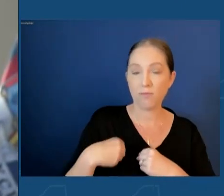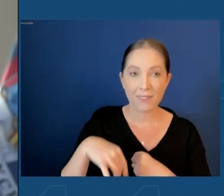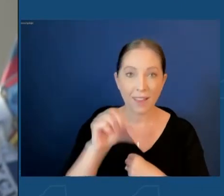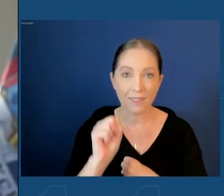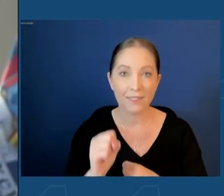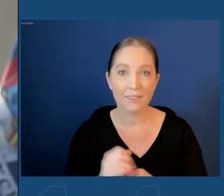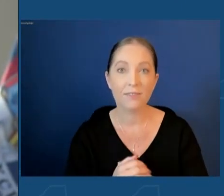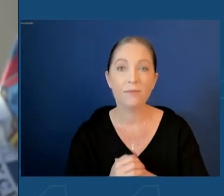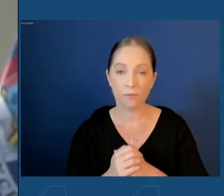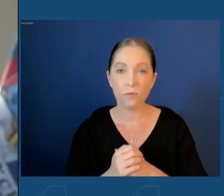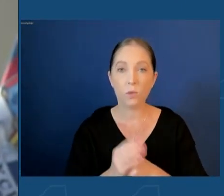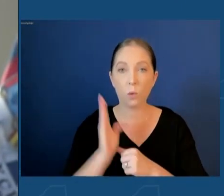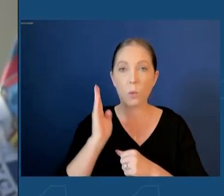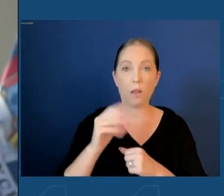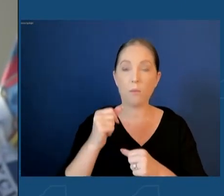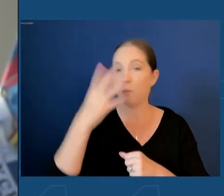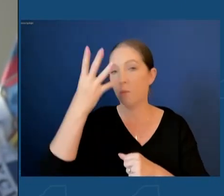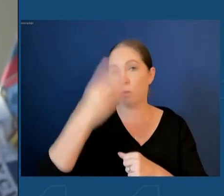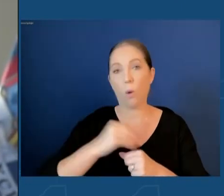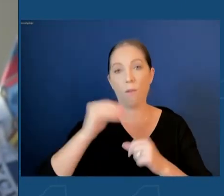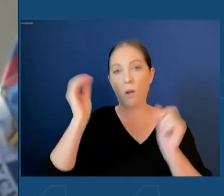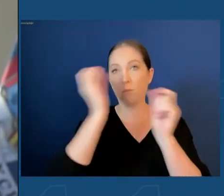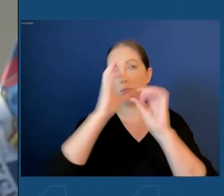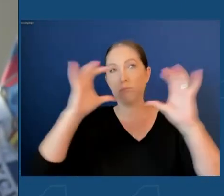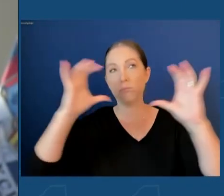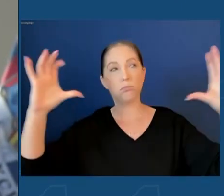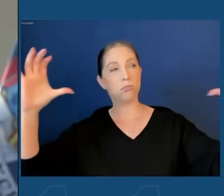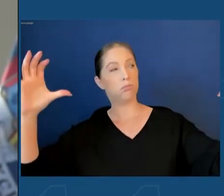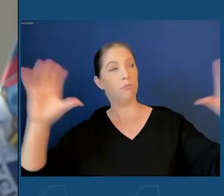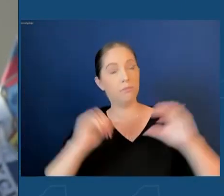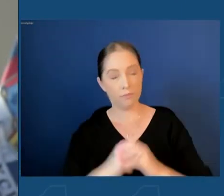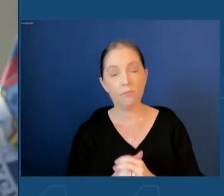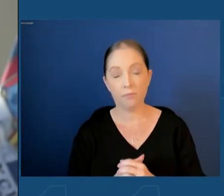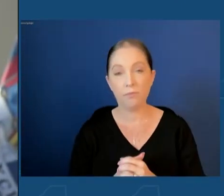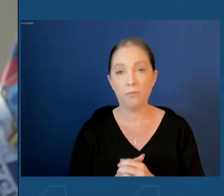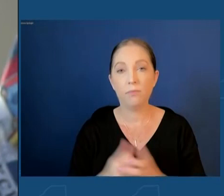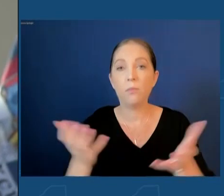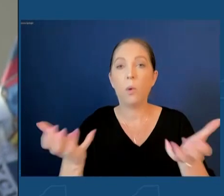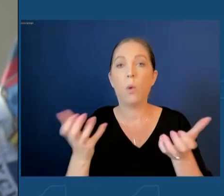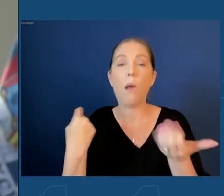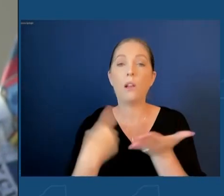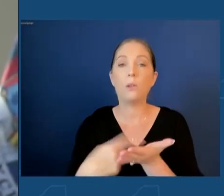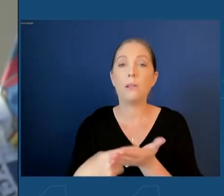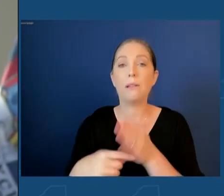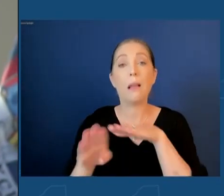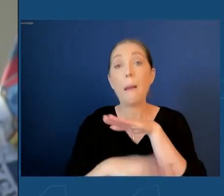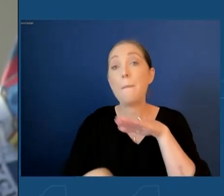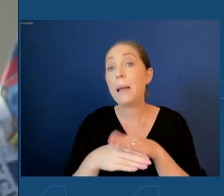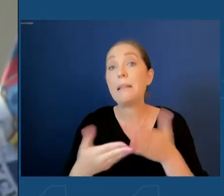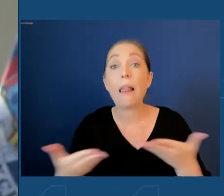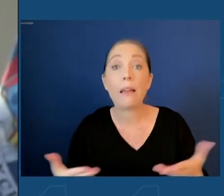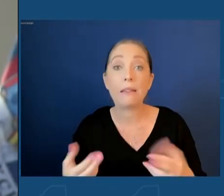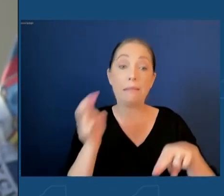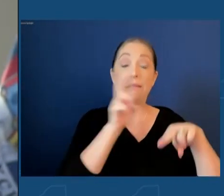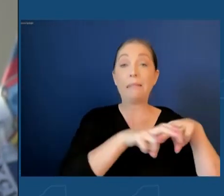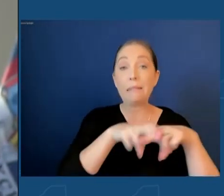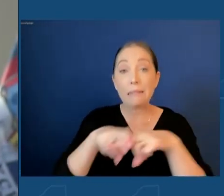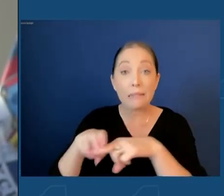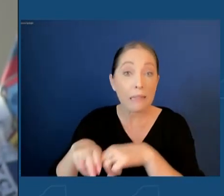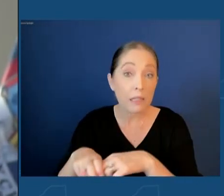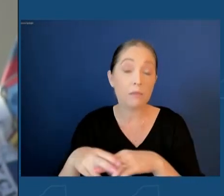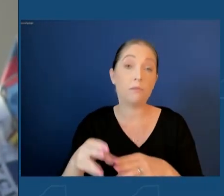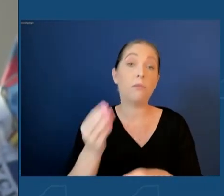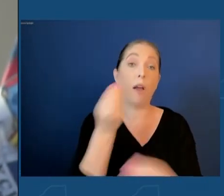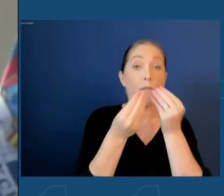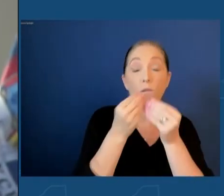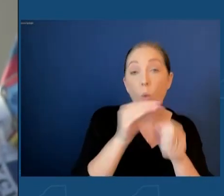images that are going to be created by what we're doing here today. And I want to also talk about just some of the basic things, the seating areas, the concession areas.